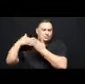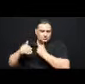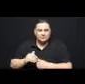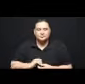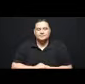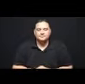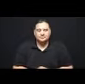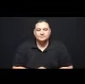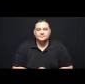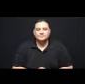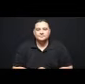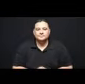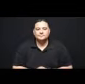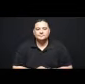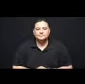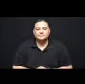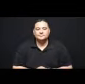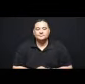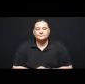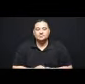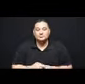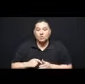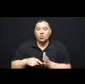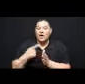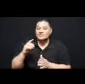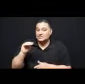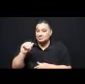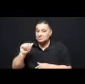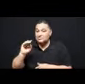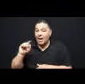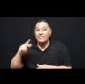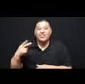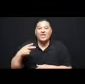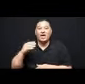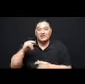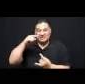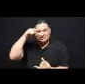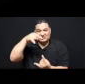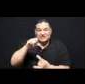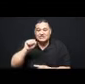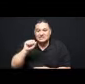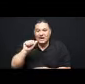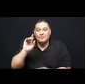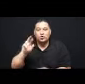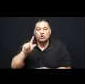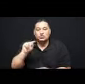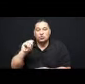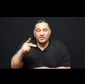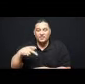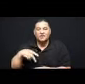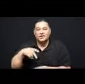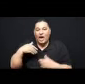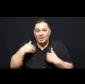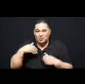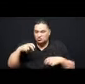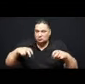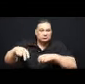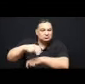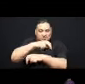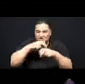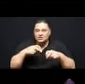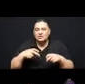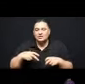Once mammoths and saber-toothed cats roamed, a sea washed over the land, and tectonic plates rose from the